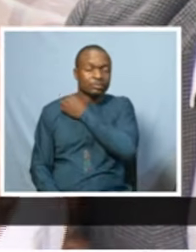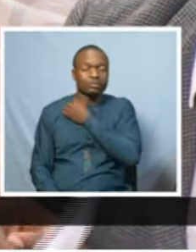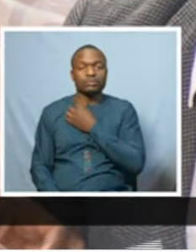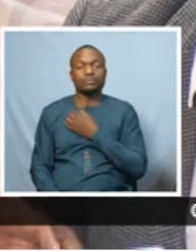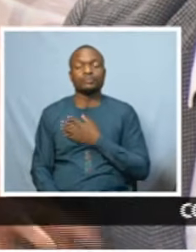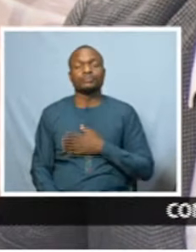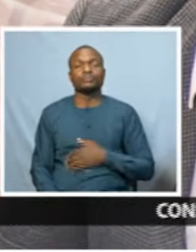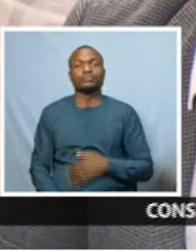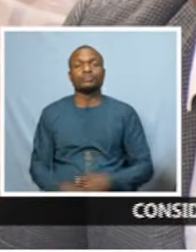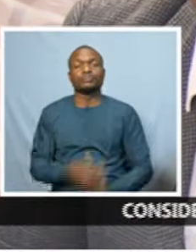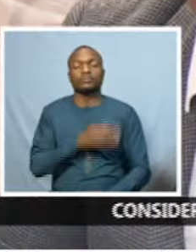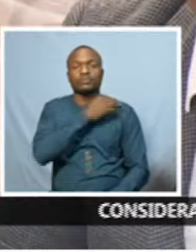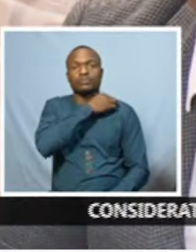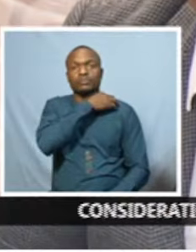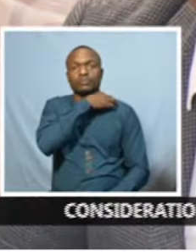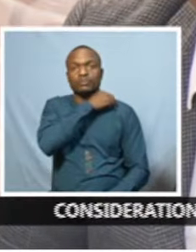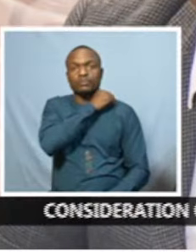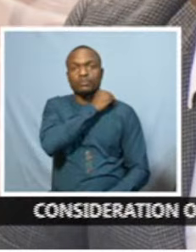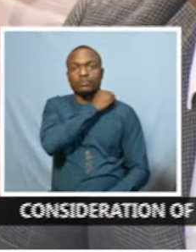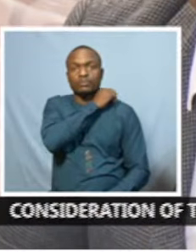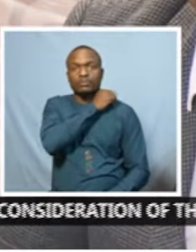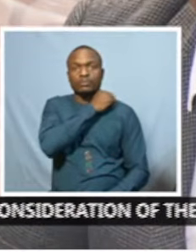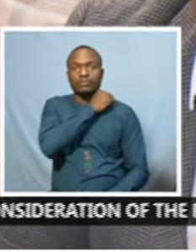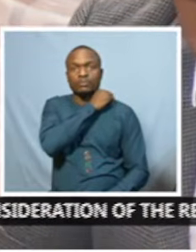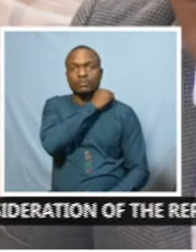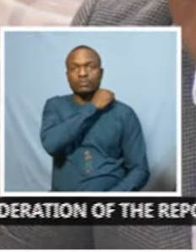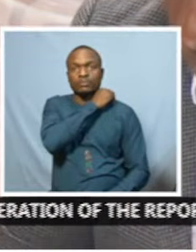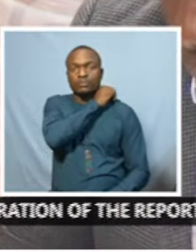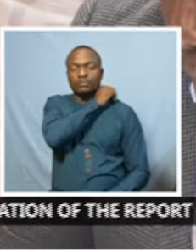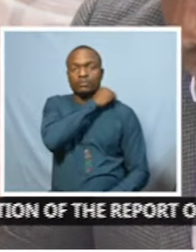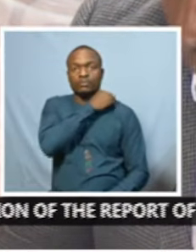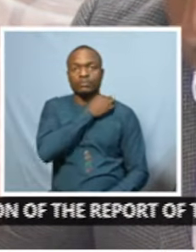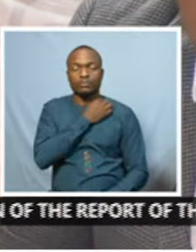Yeah, maybe, yes, let's go to page